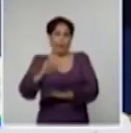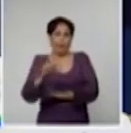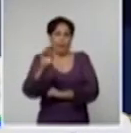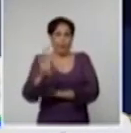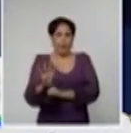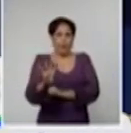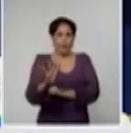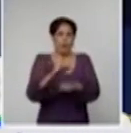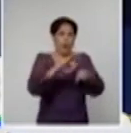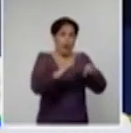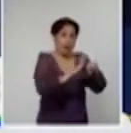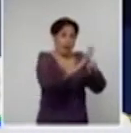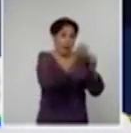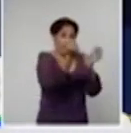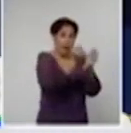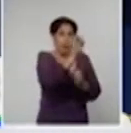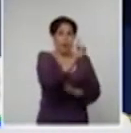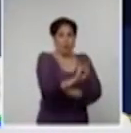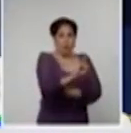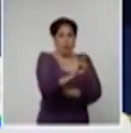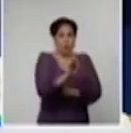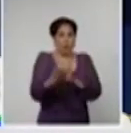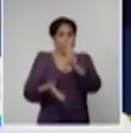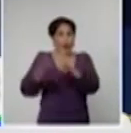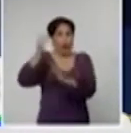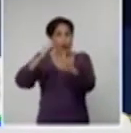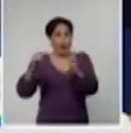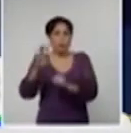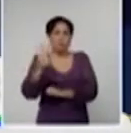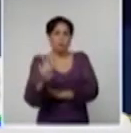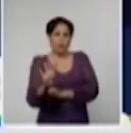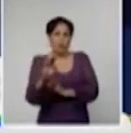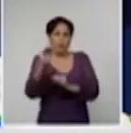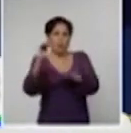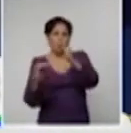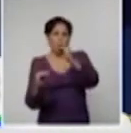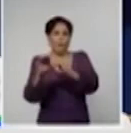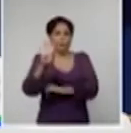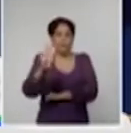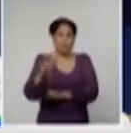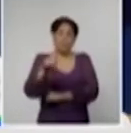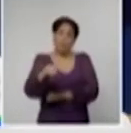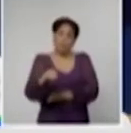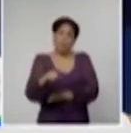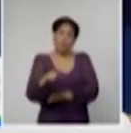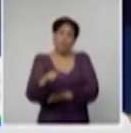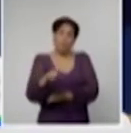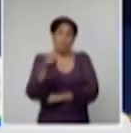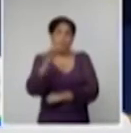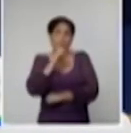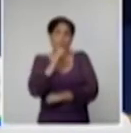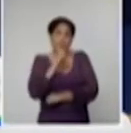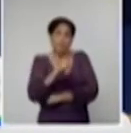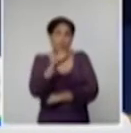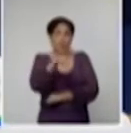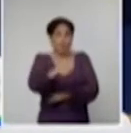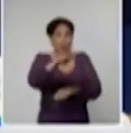cases. So yesterday there were 4 discharges. The 4 discharges are from Havana for a